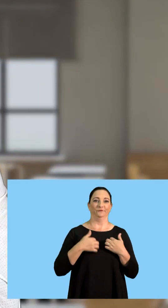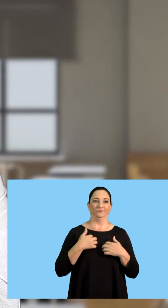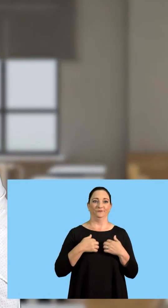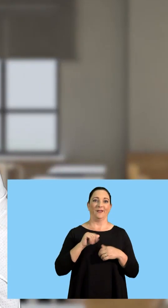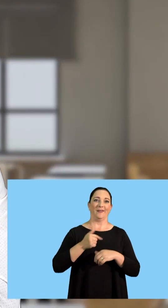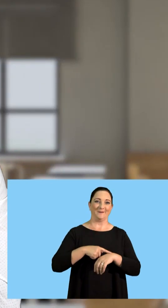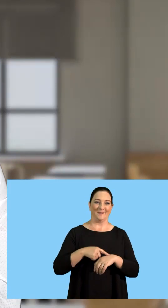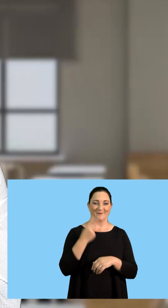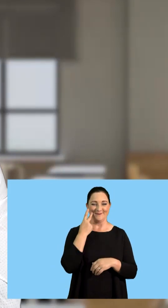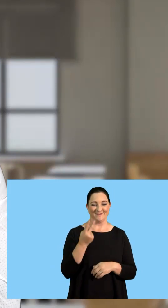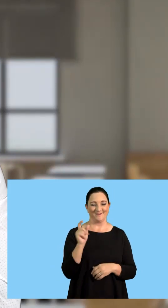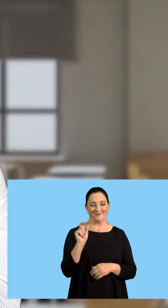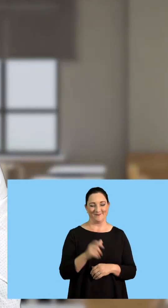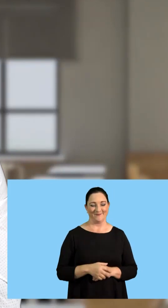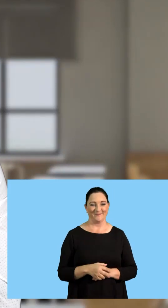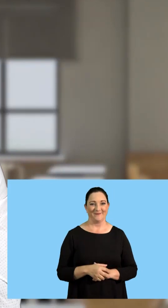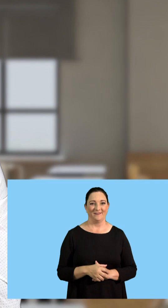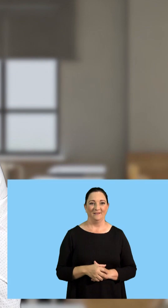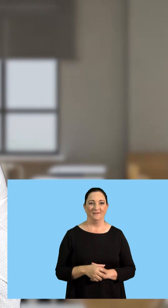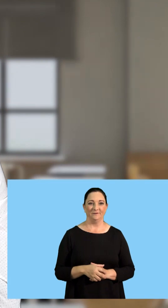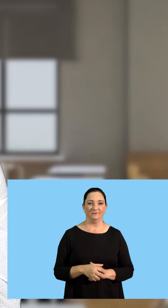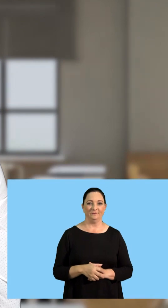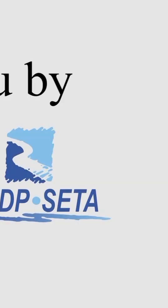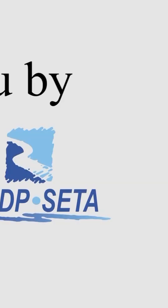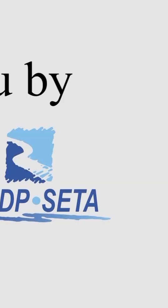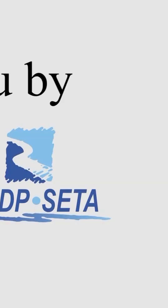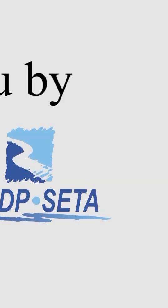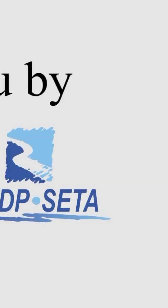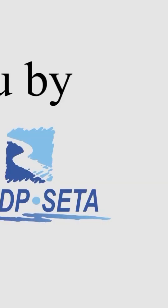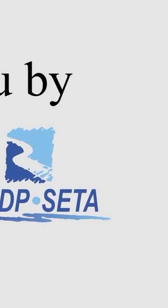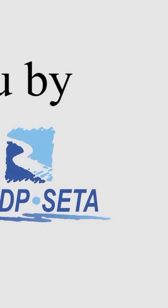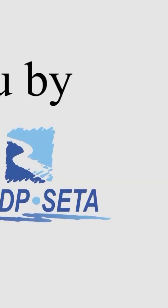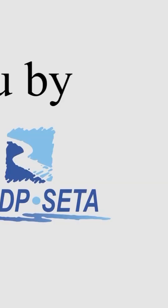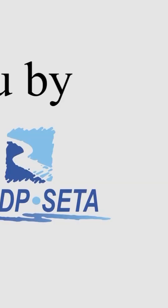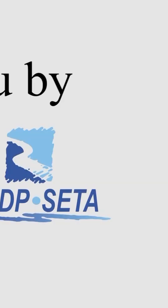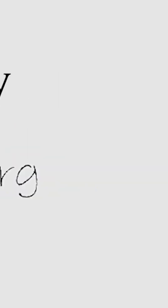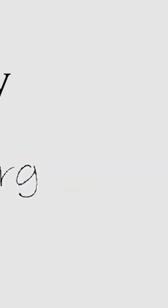today, and I'm definitely looking forward to next time. See you soon.